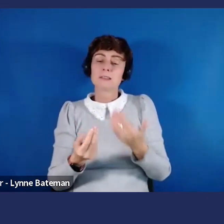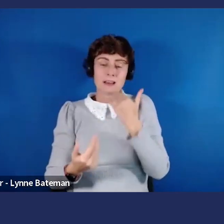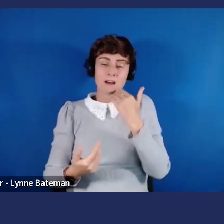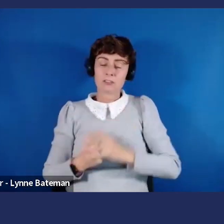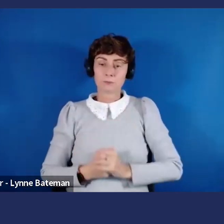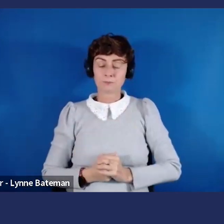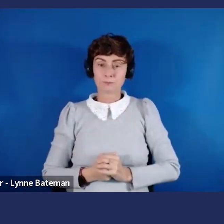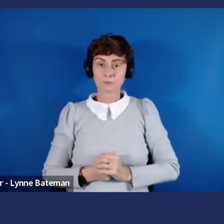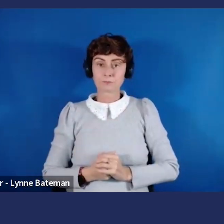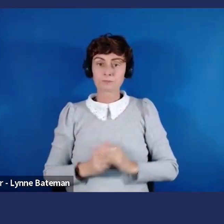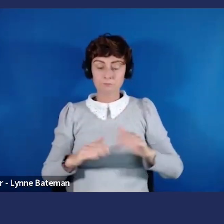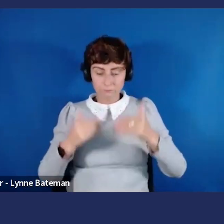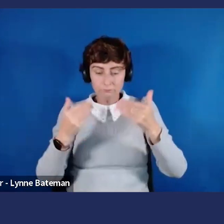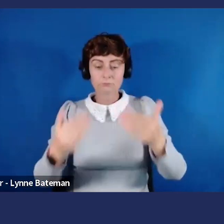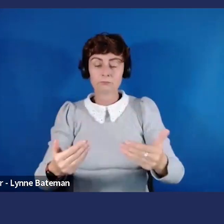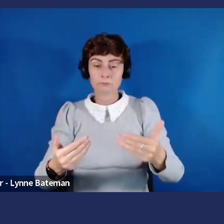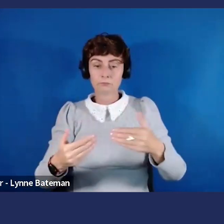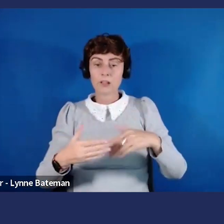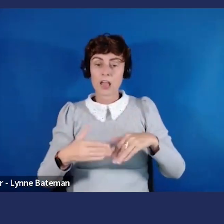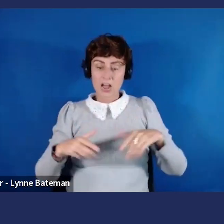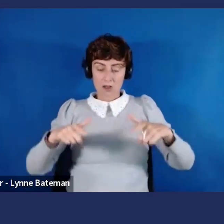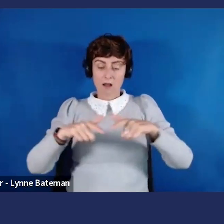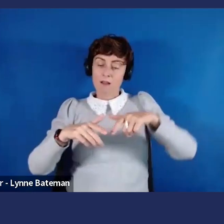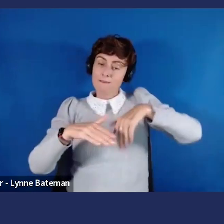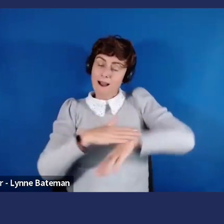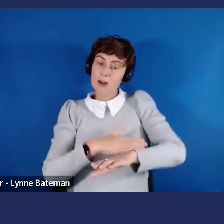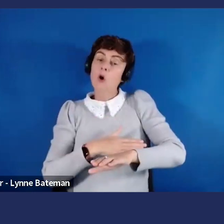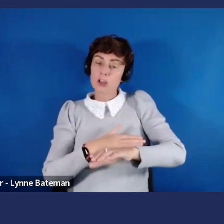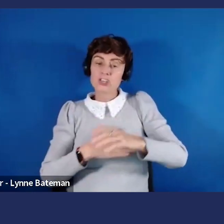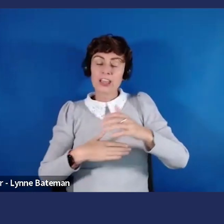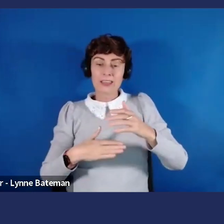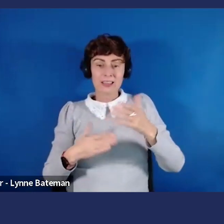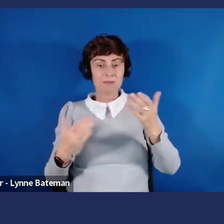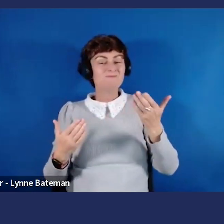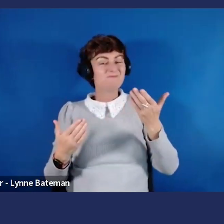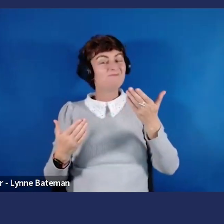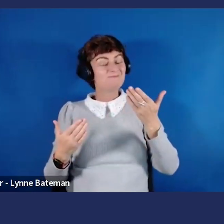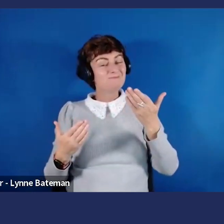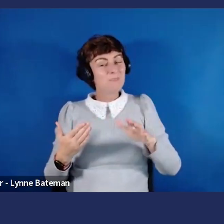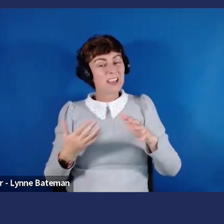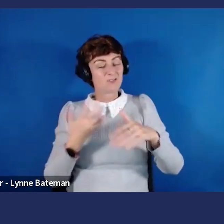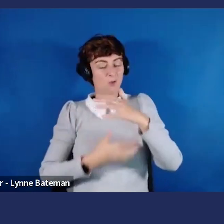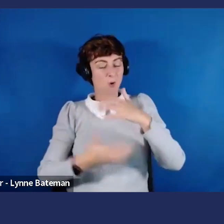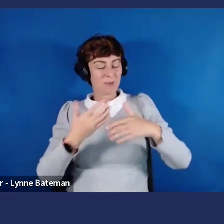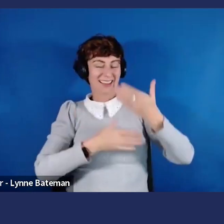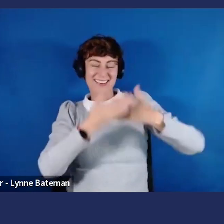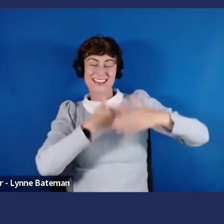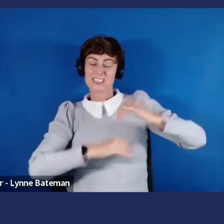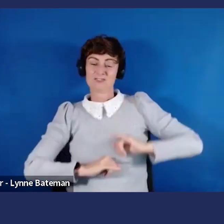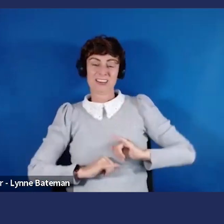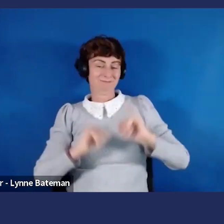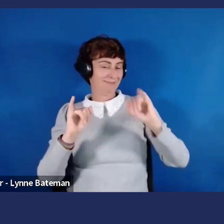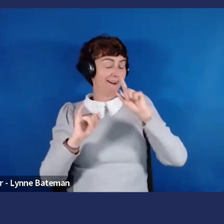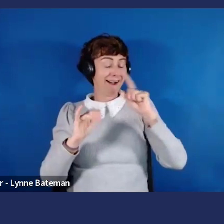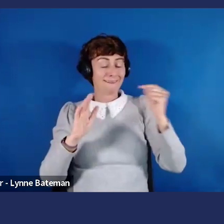about gynaecology. Gynaecology and women's health in general has had a dark and troubling history, which we don't have time to go